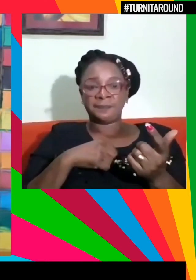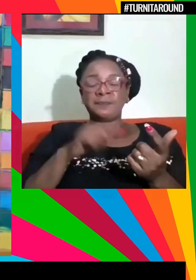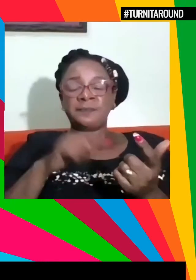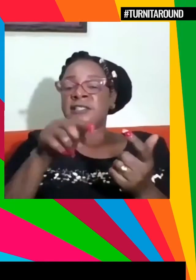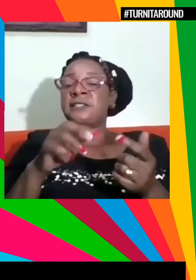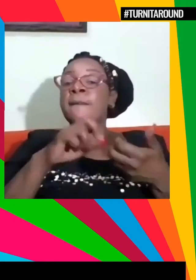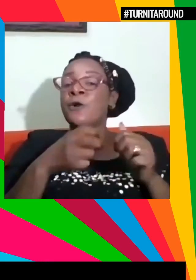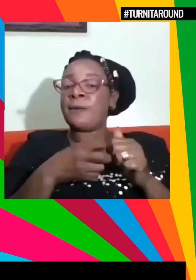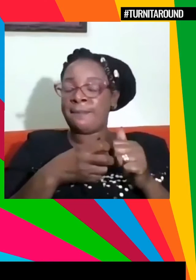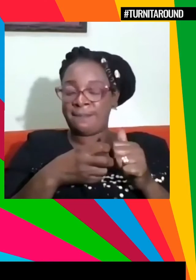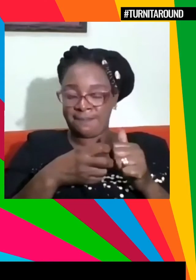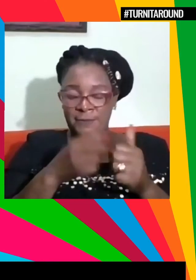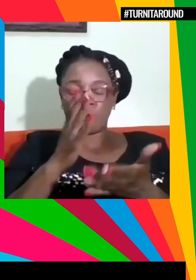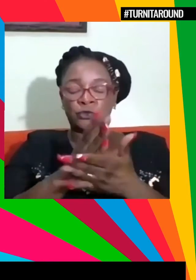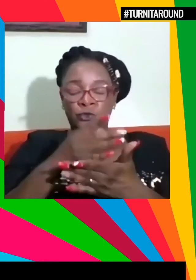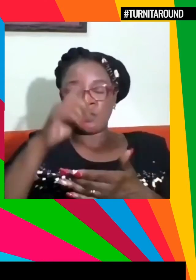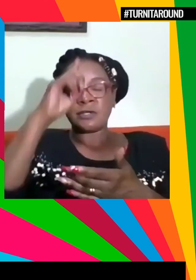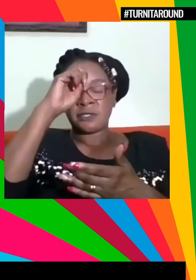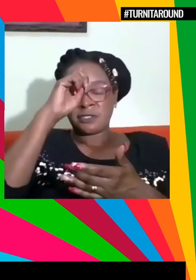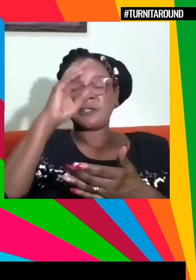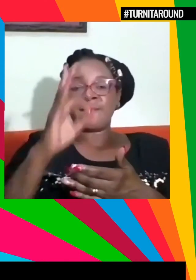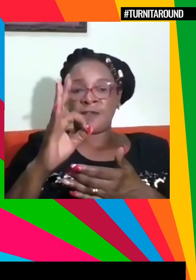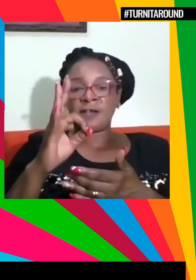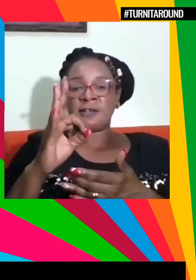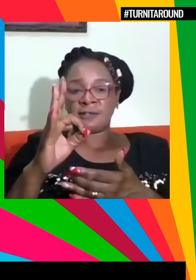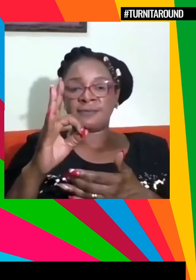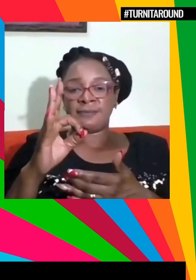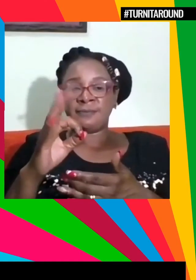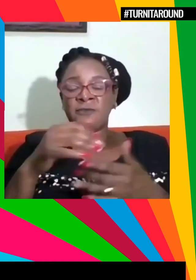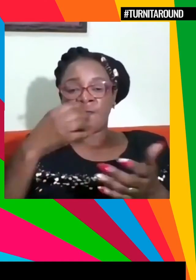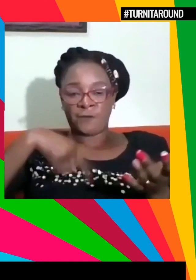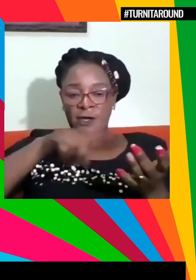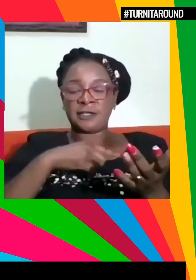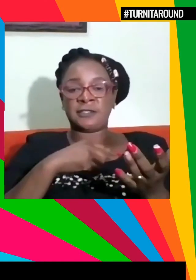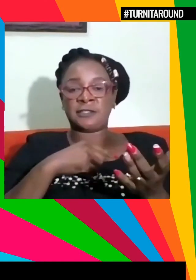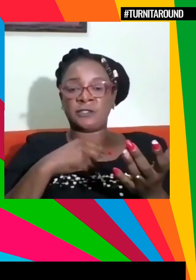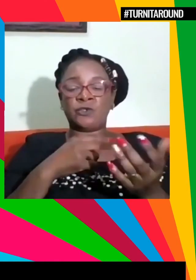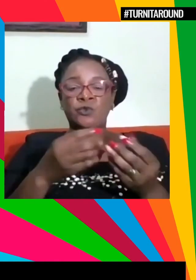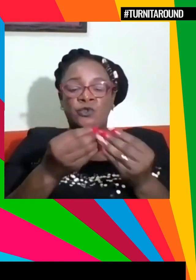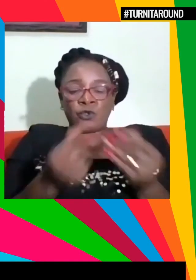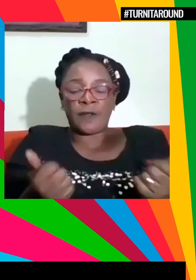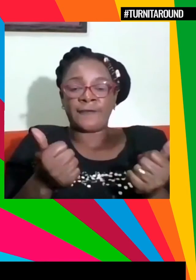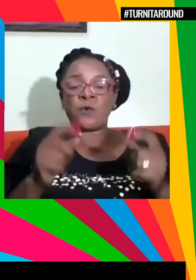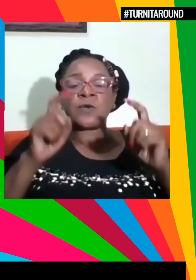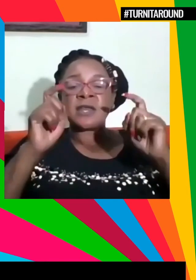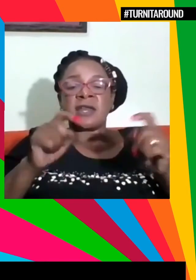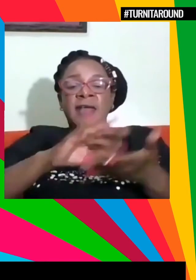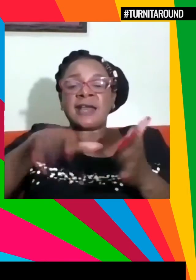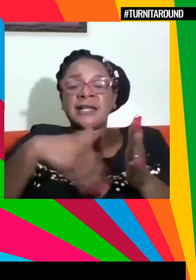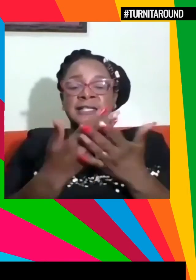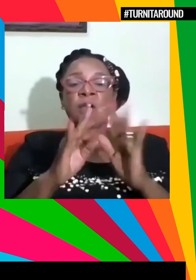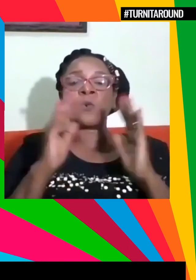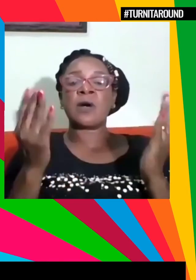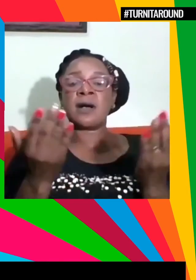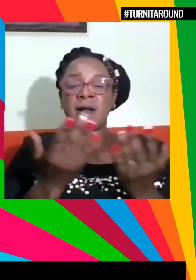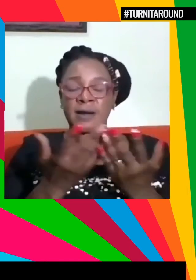is so severe. It is so big. It is growing. For us to tackle it, you know, we need the entire world focused on how